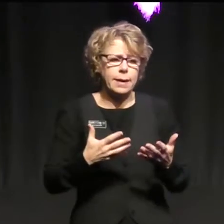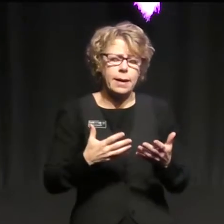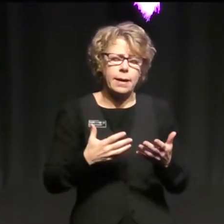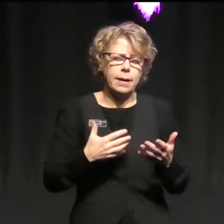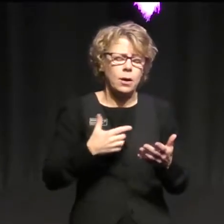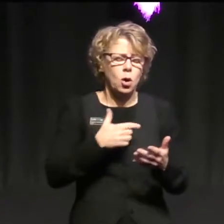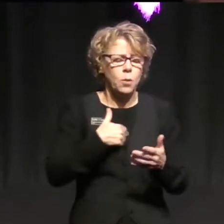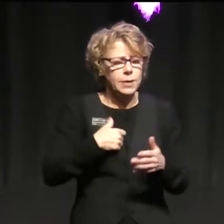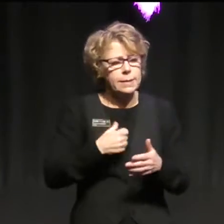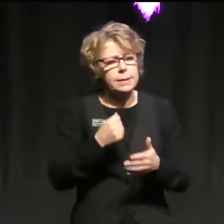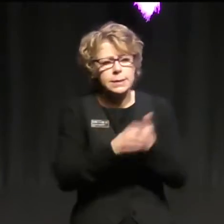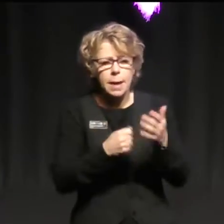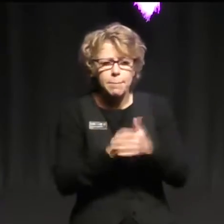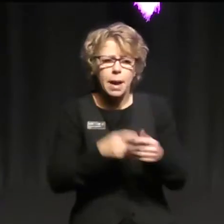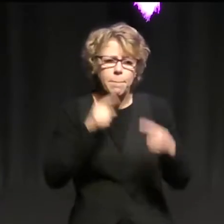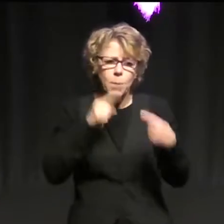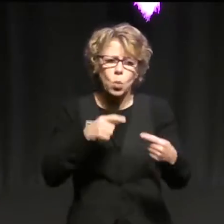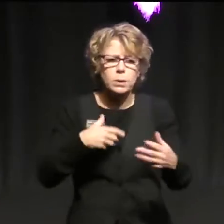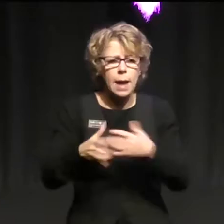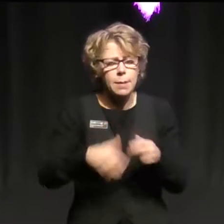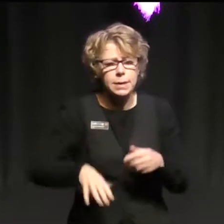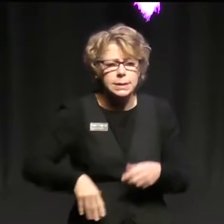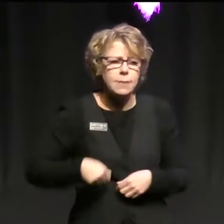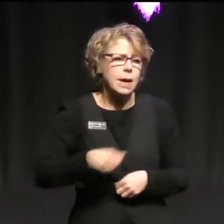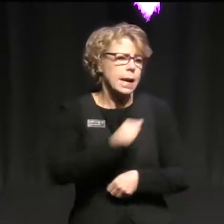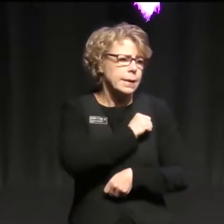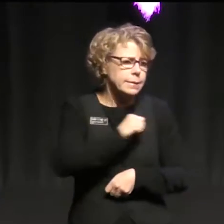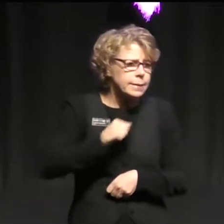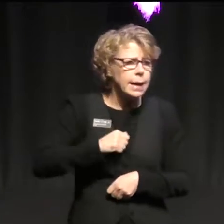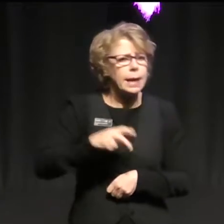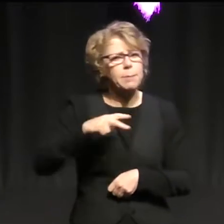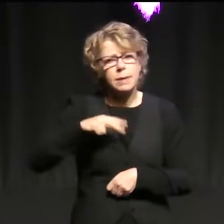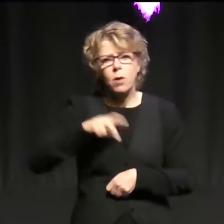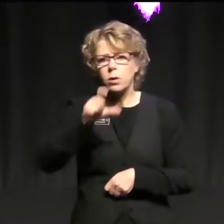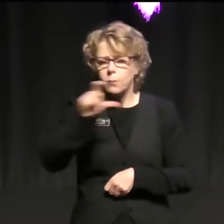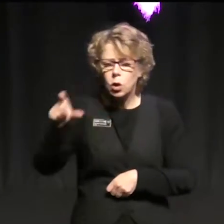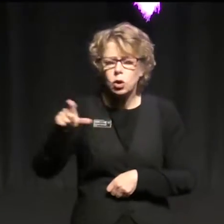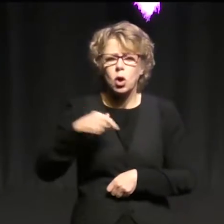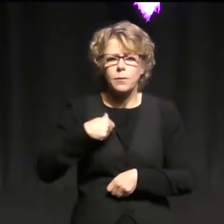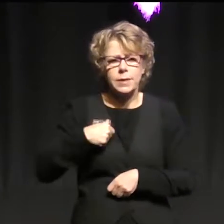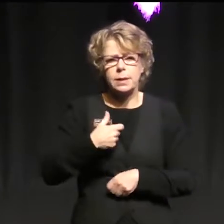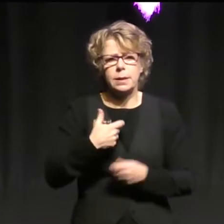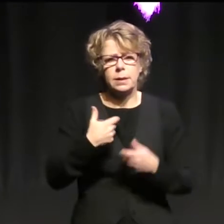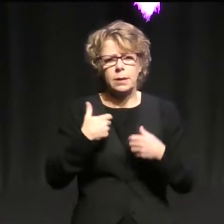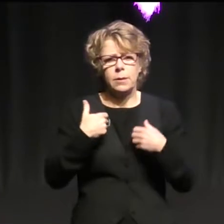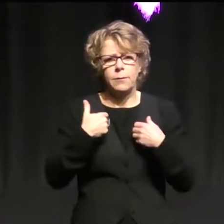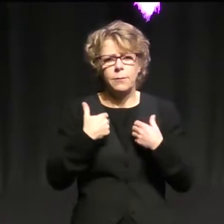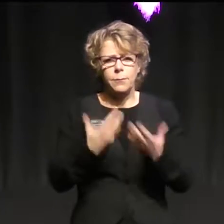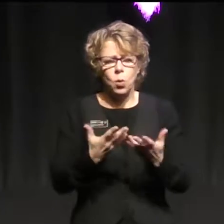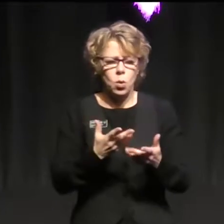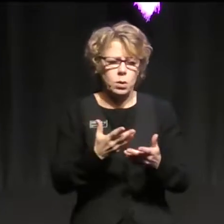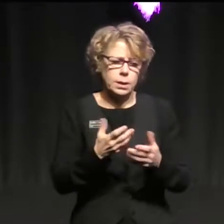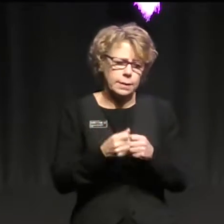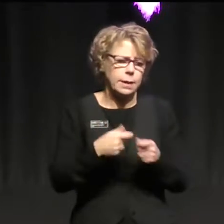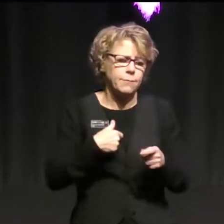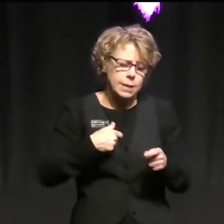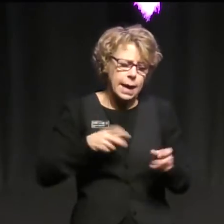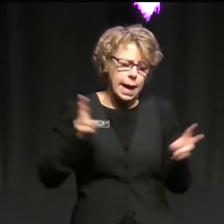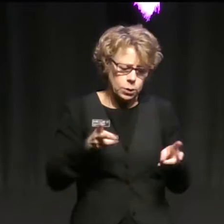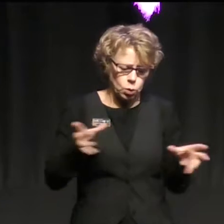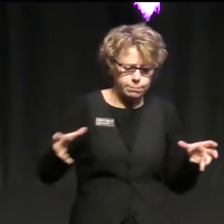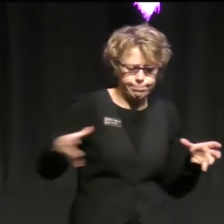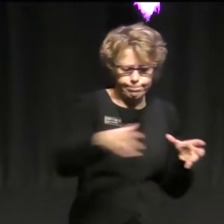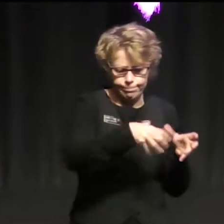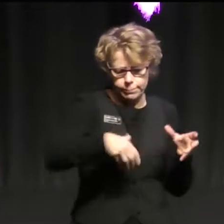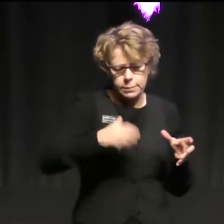employer or a contractor or a government or a private company. We are coming together as women, as